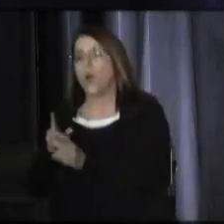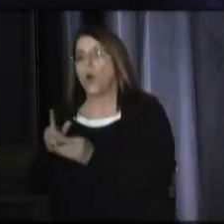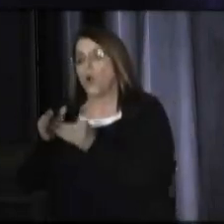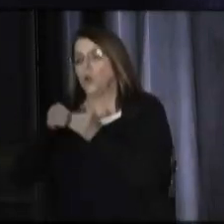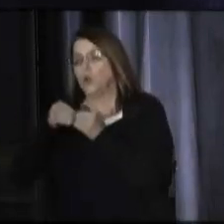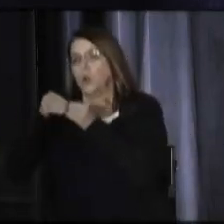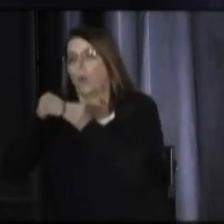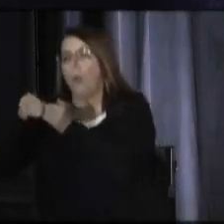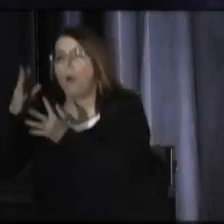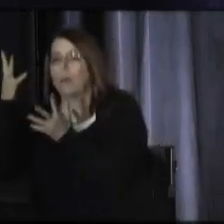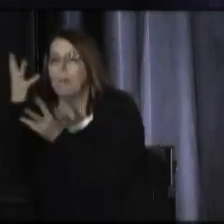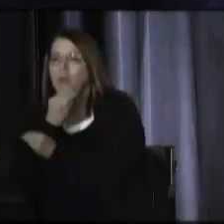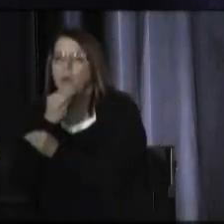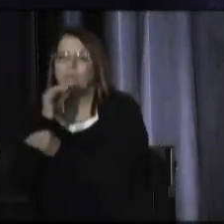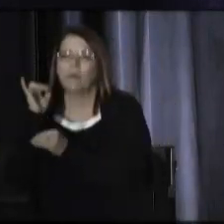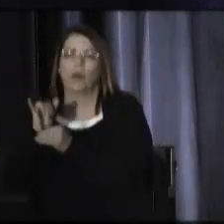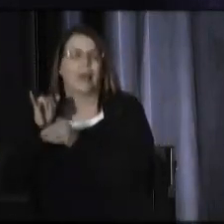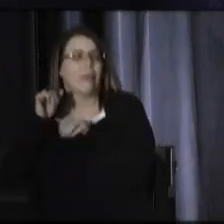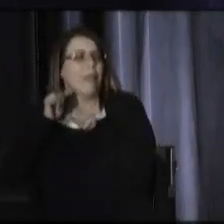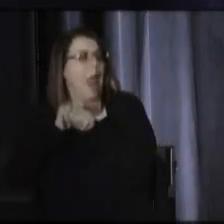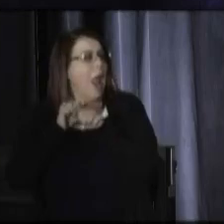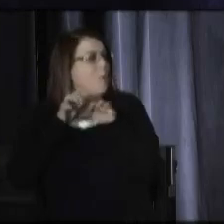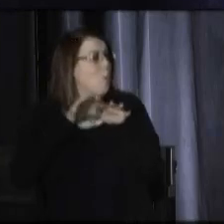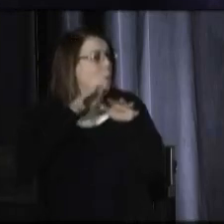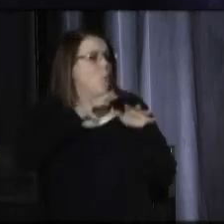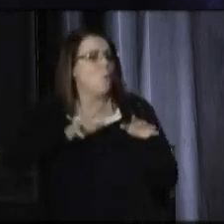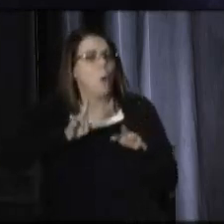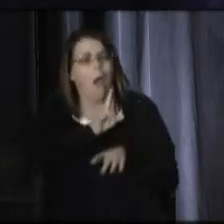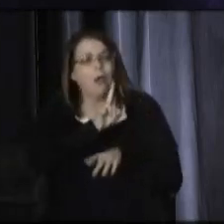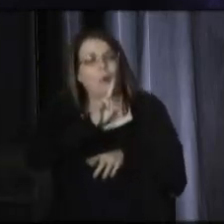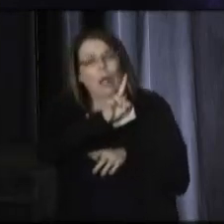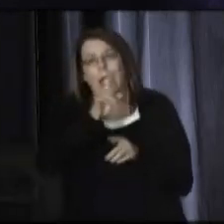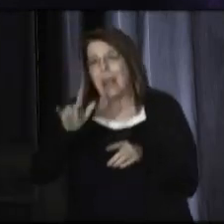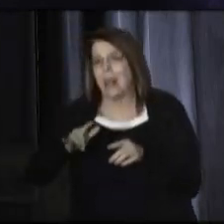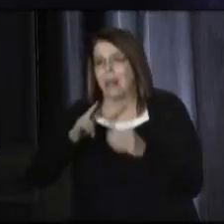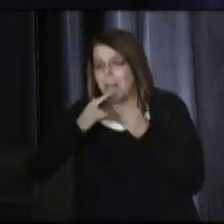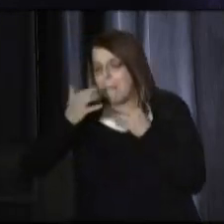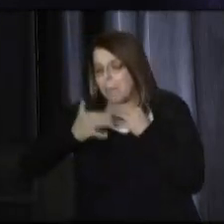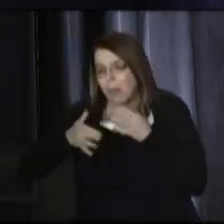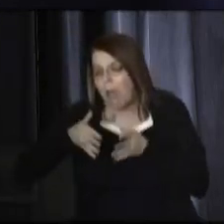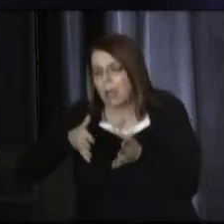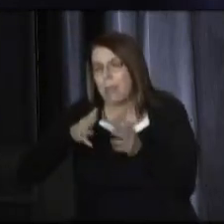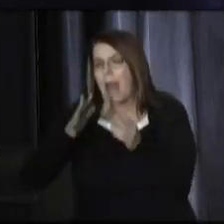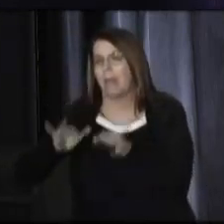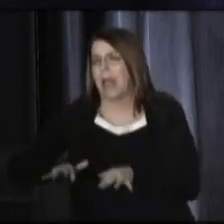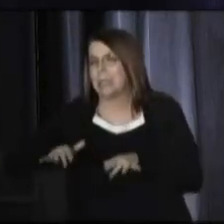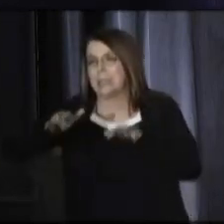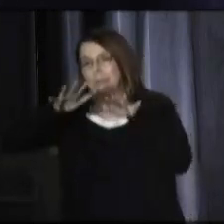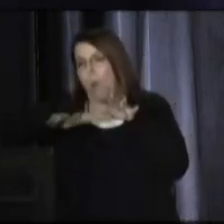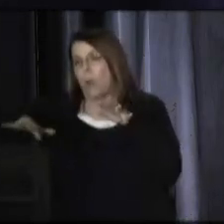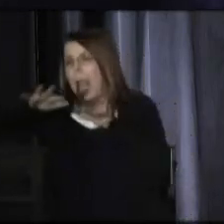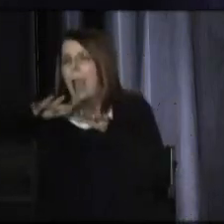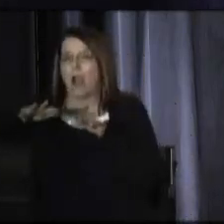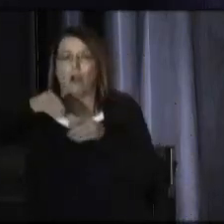I was in the Philippines in 2009 when Typhoon Ondoy hit, actually.